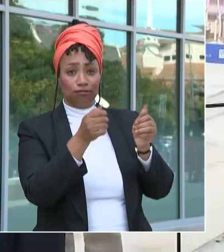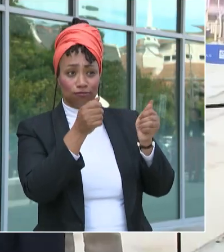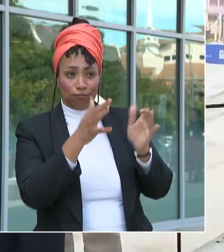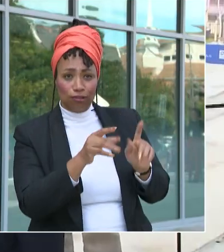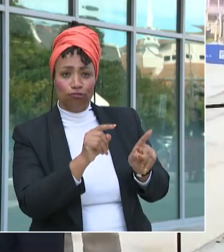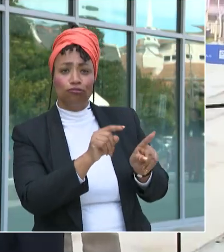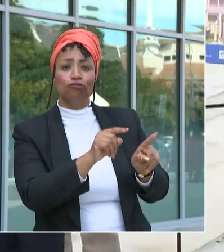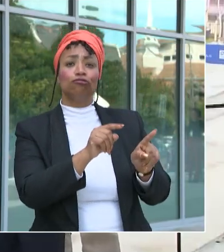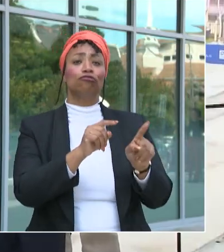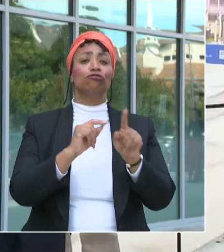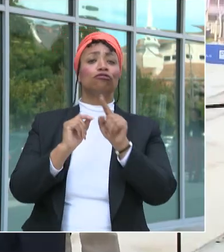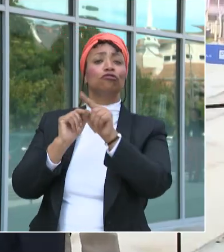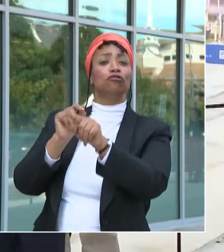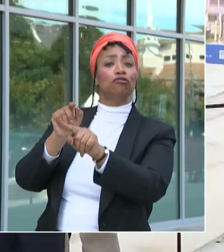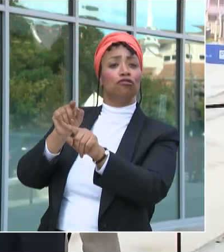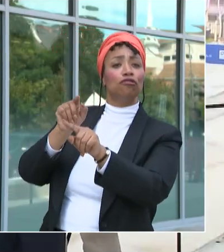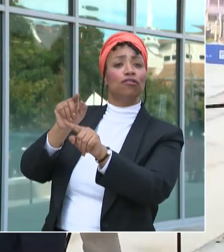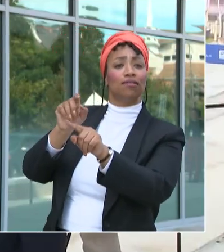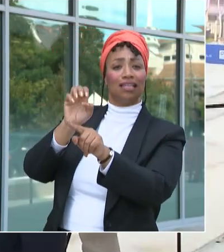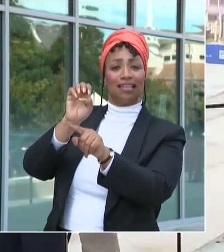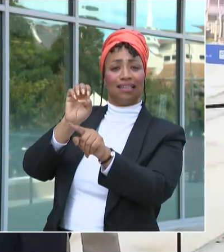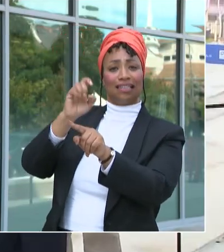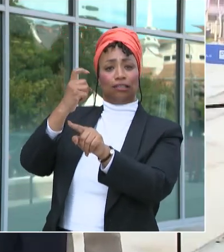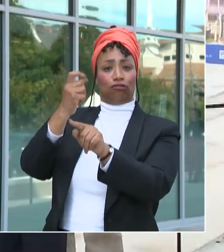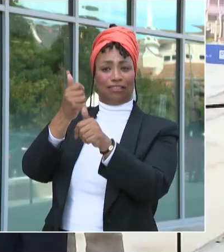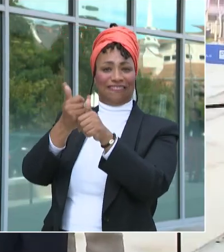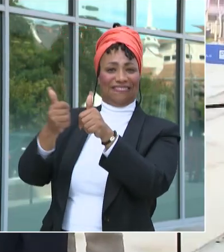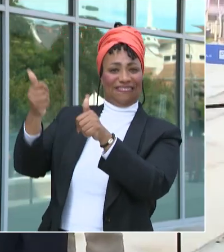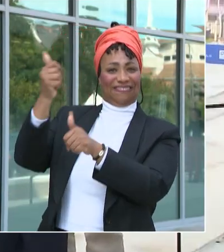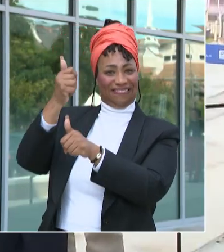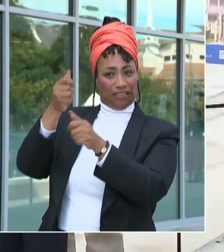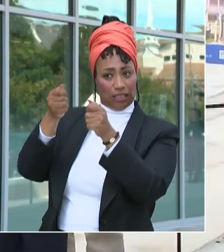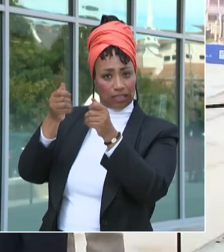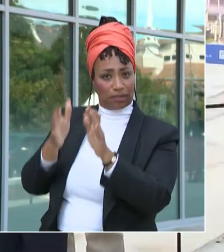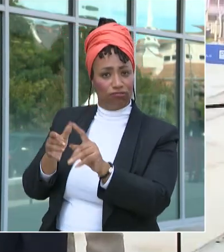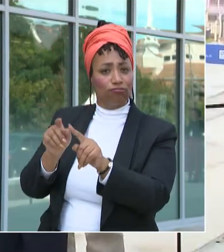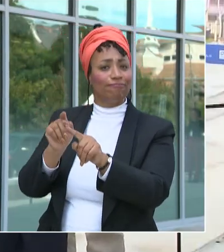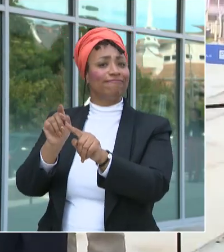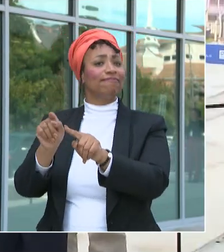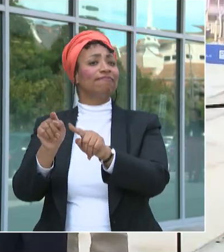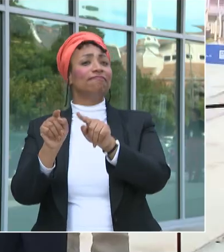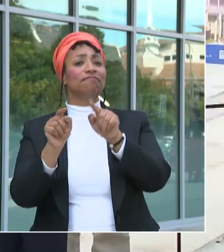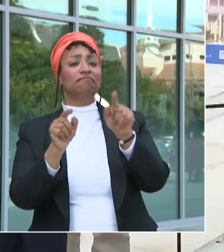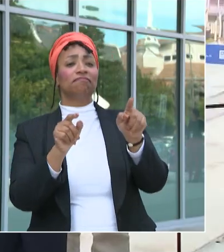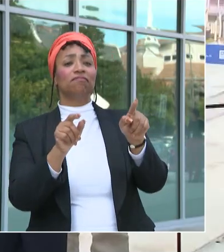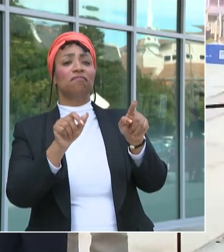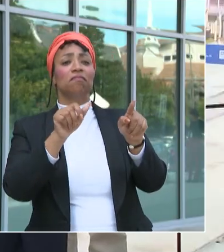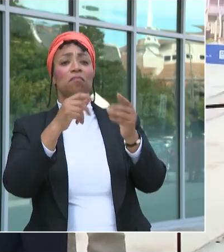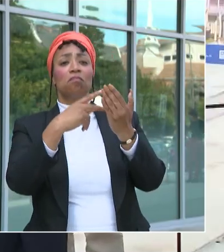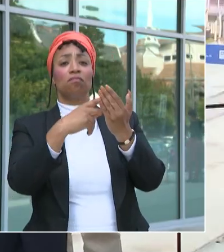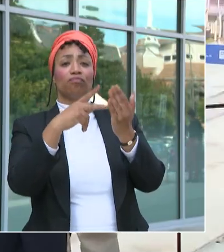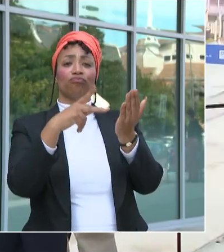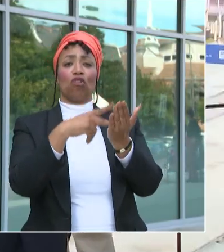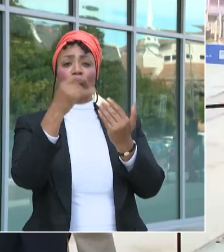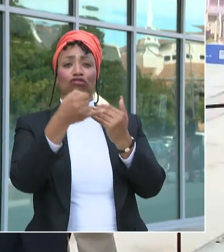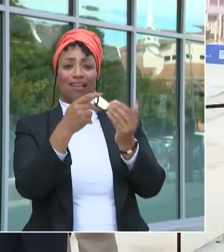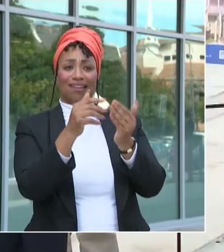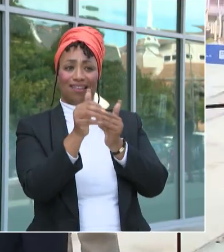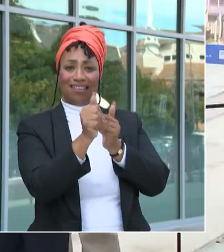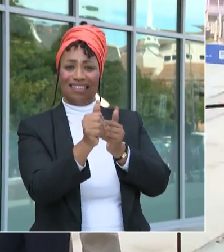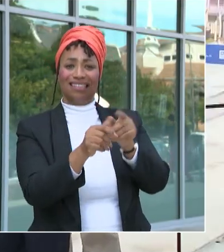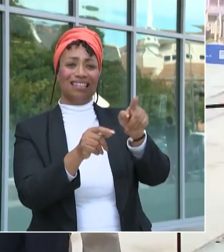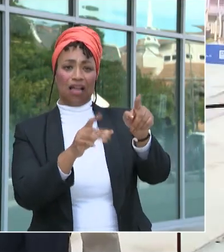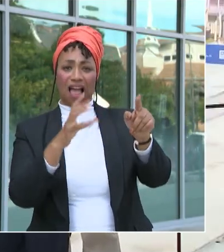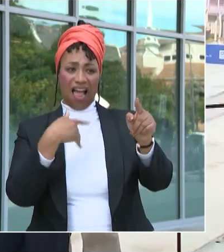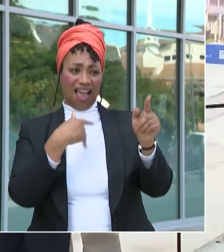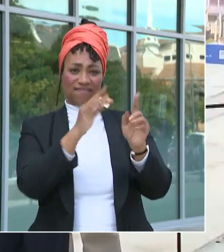Manager, Aaron Foxworthy. Also want to thank our project managers, Alex Casey, and also Revanth Gudakanda, for